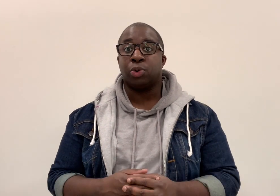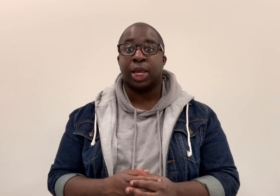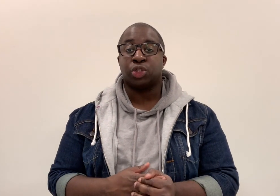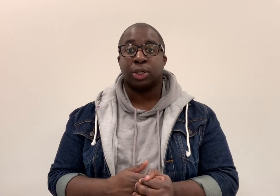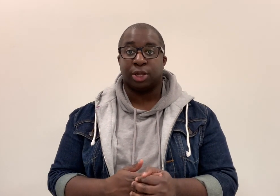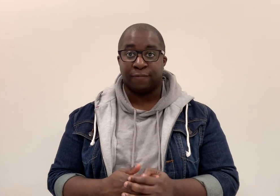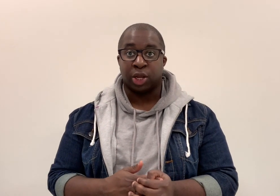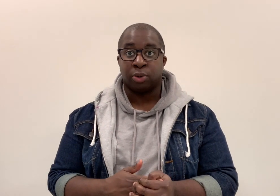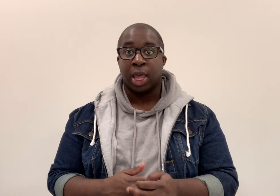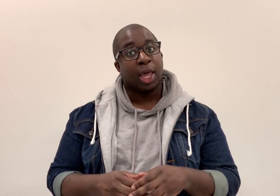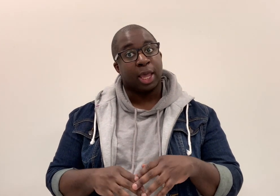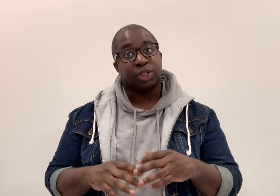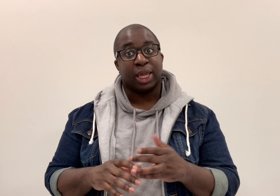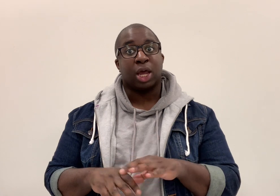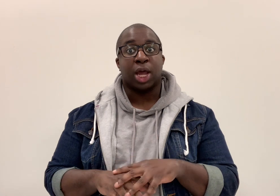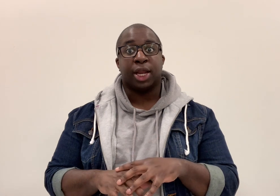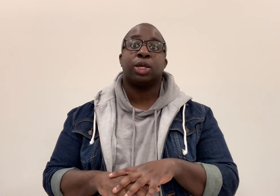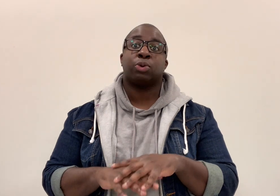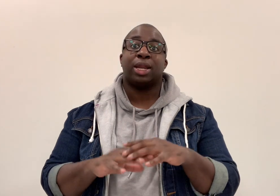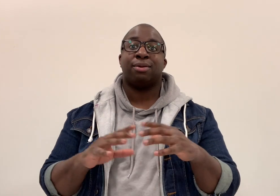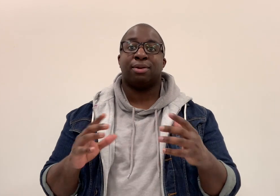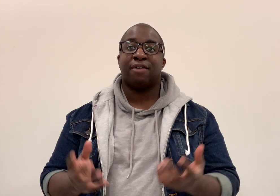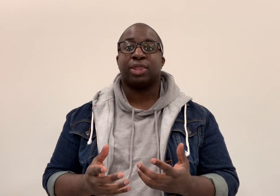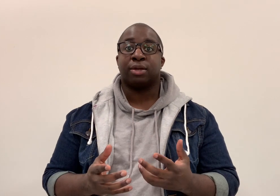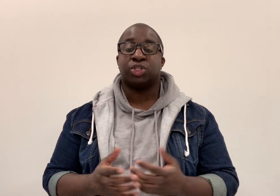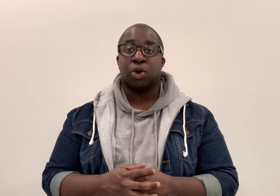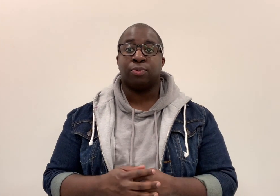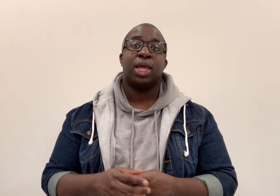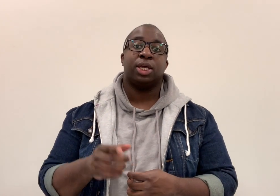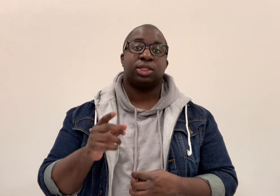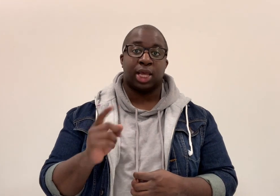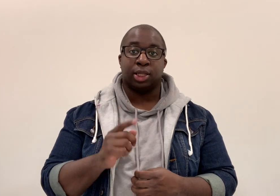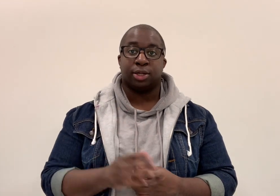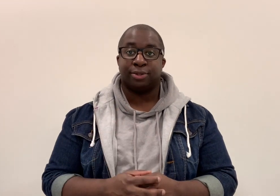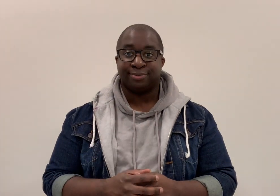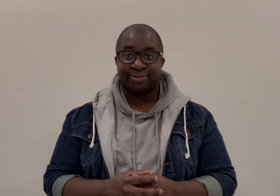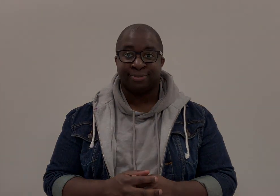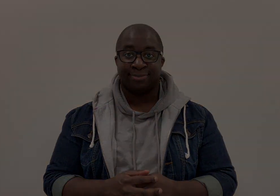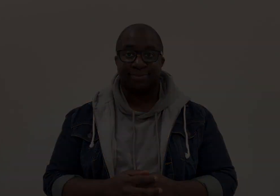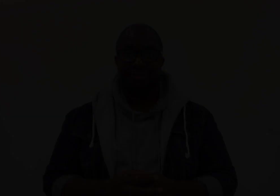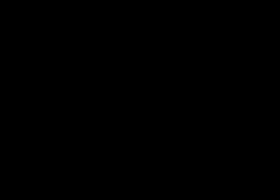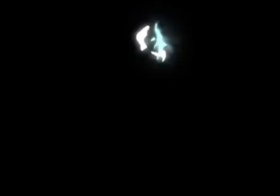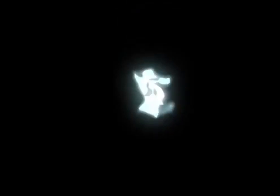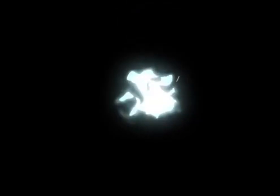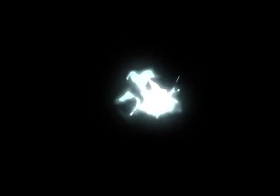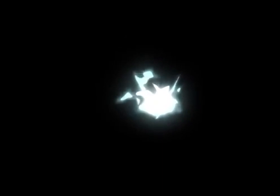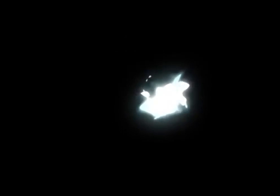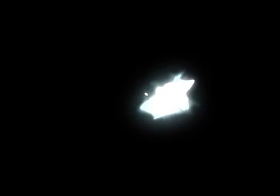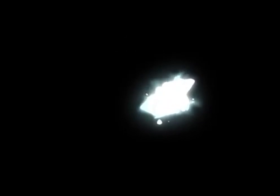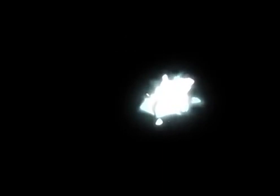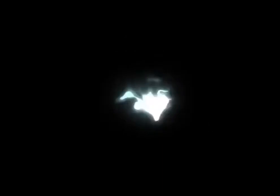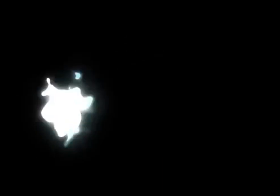by showing you a short little video explaining how God created everything. So, take a look. In the beginning,